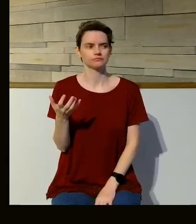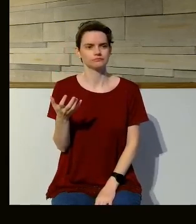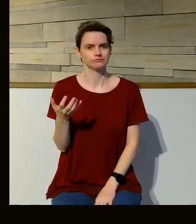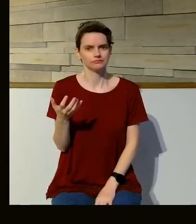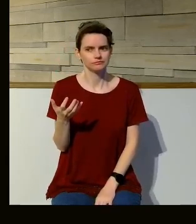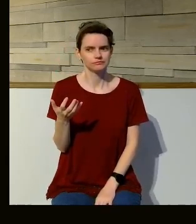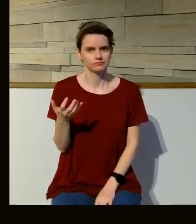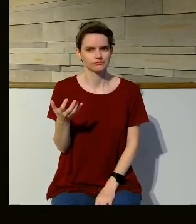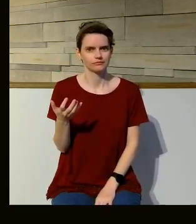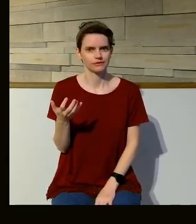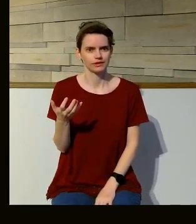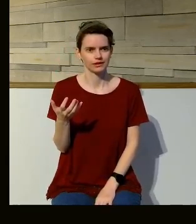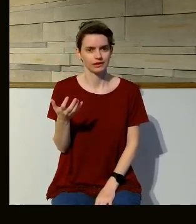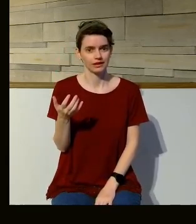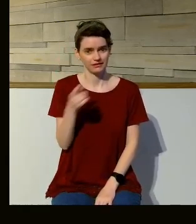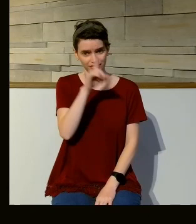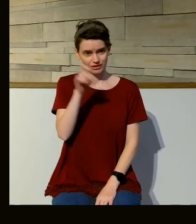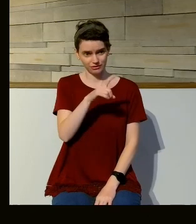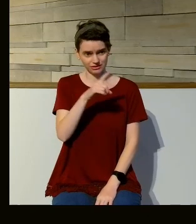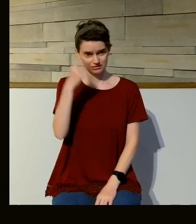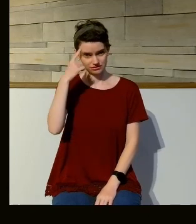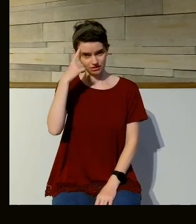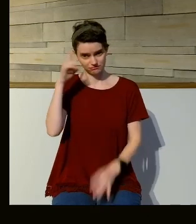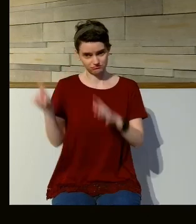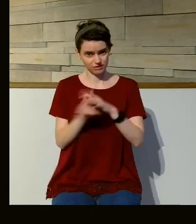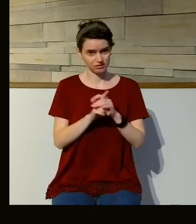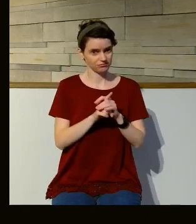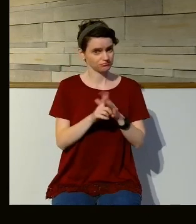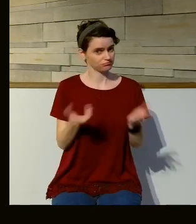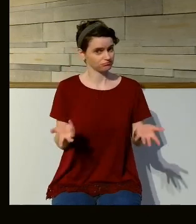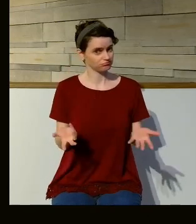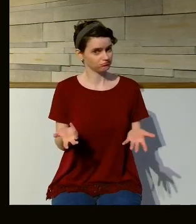Better yet, have these questions ever crossed your mind?